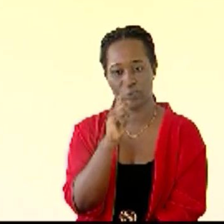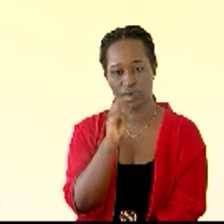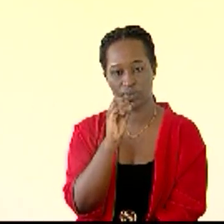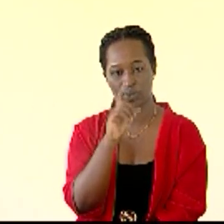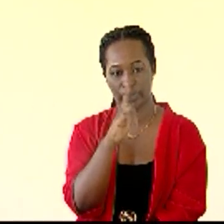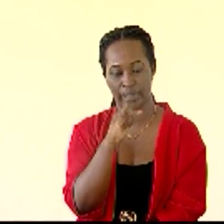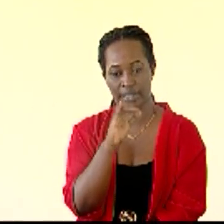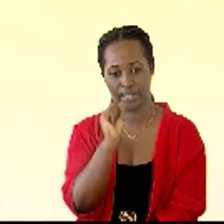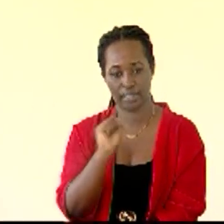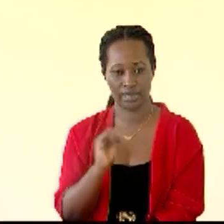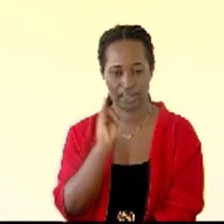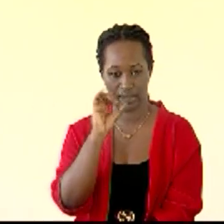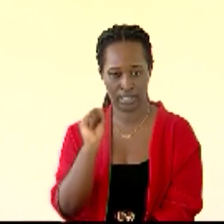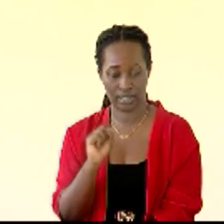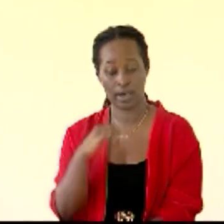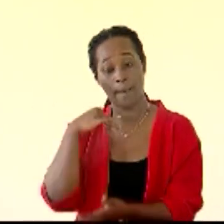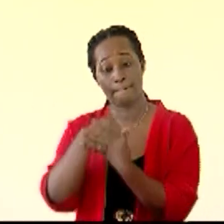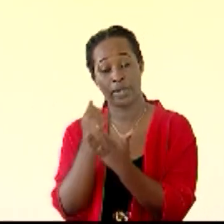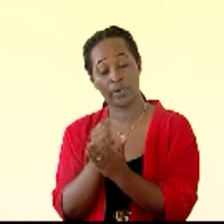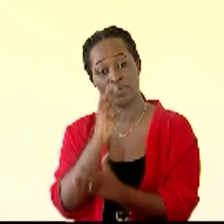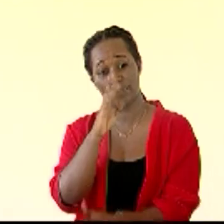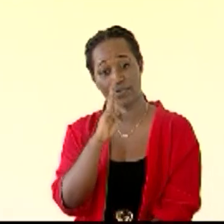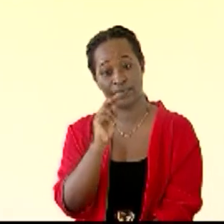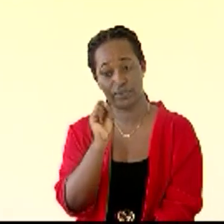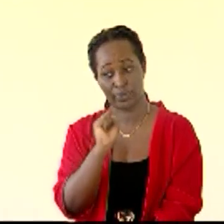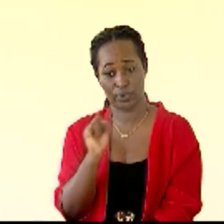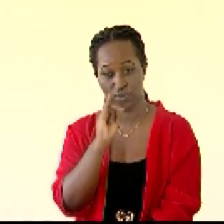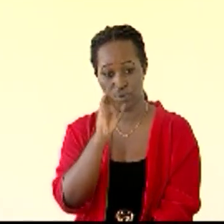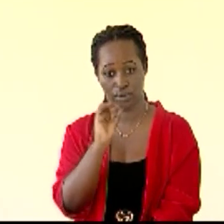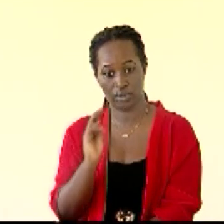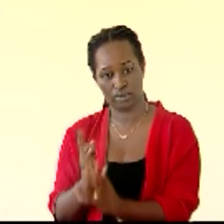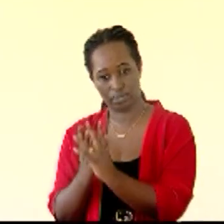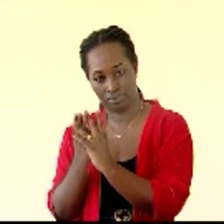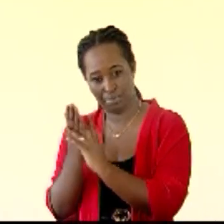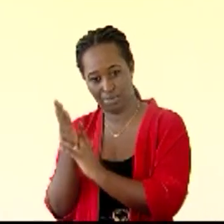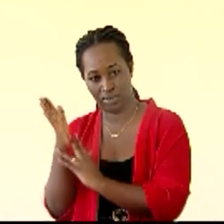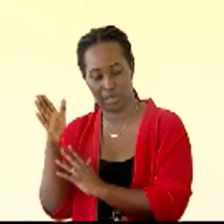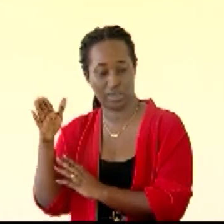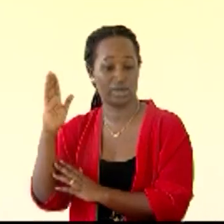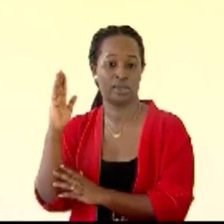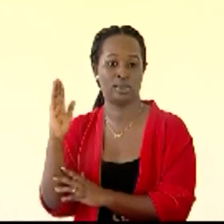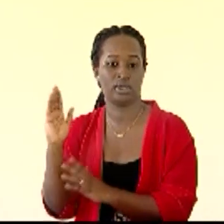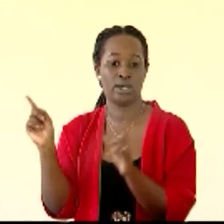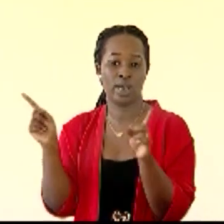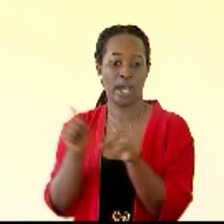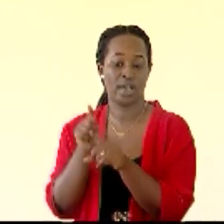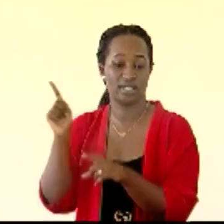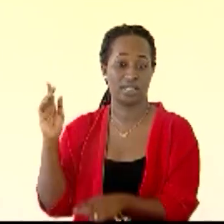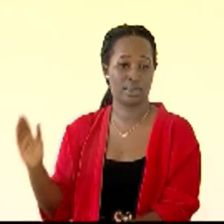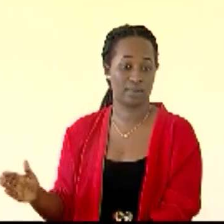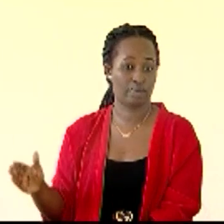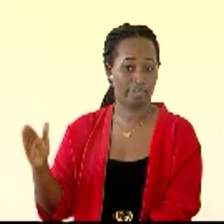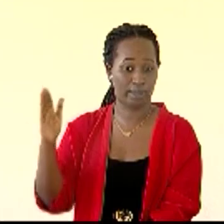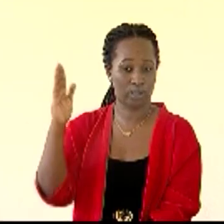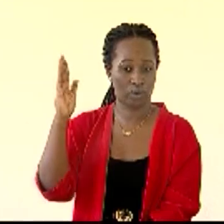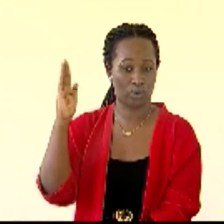diffusion, these will pass through ATP synthase, a proton pump now we do have. As these pass through